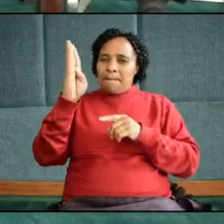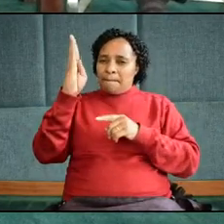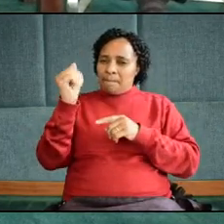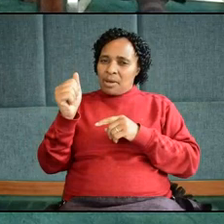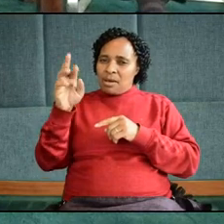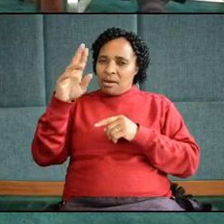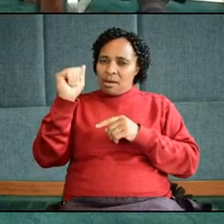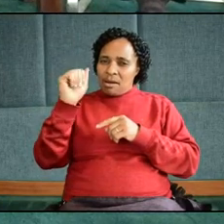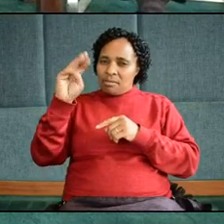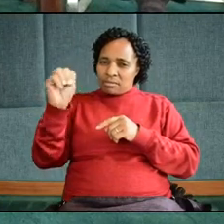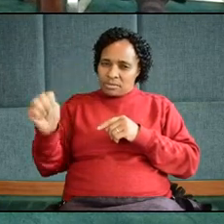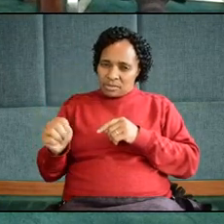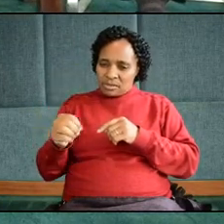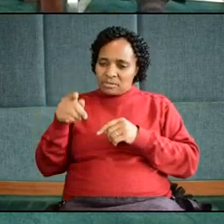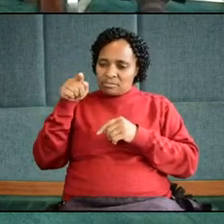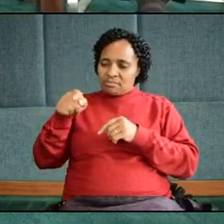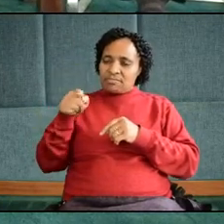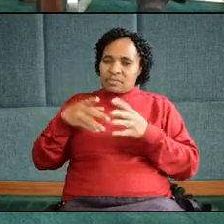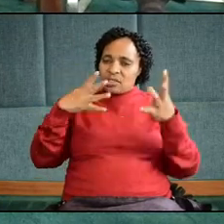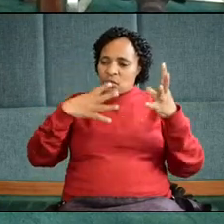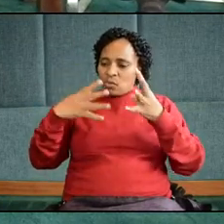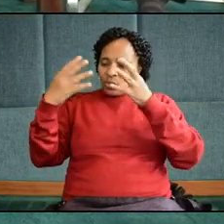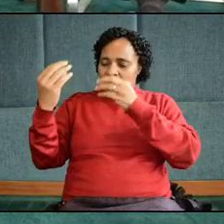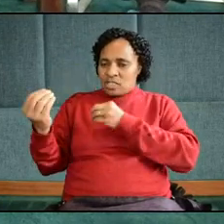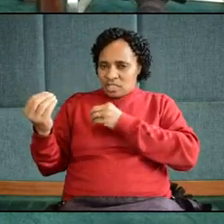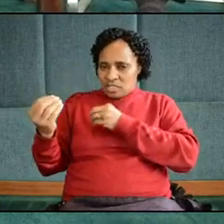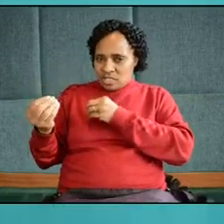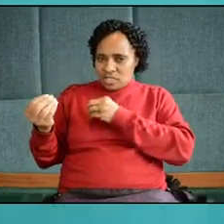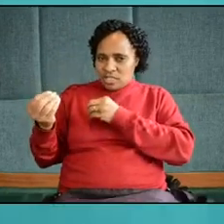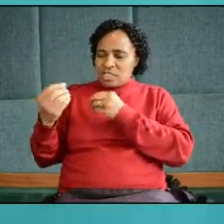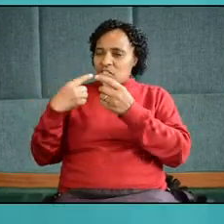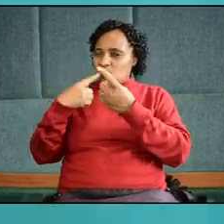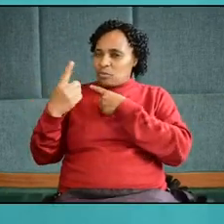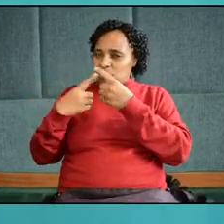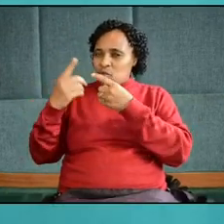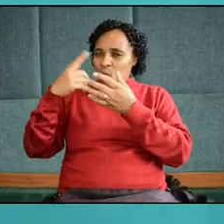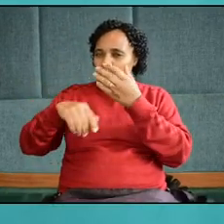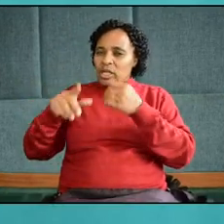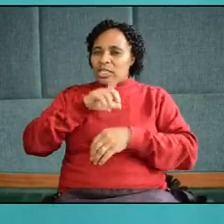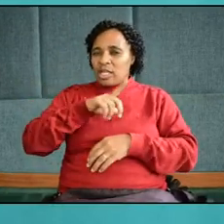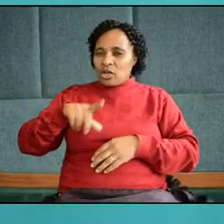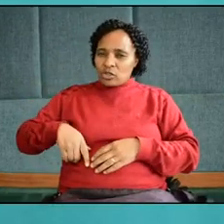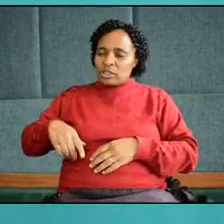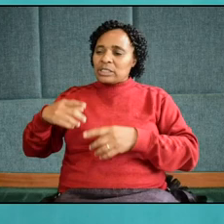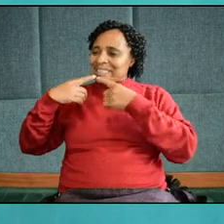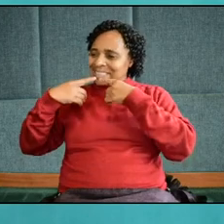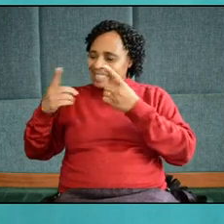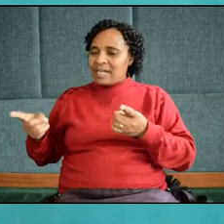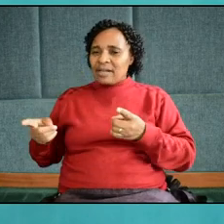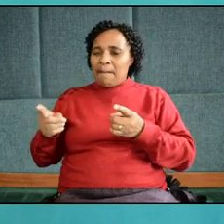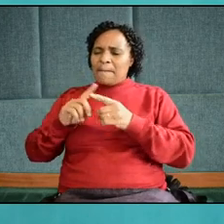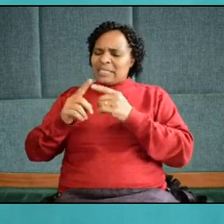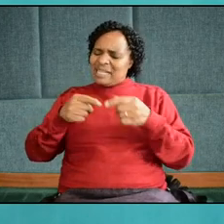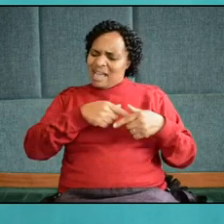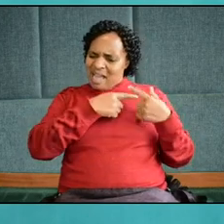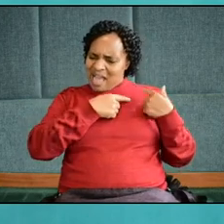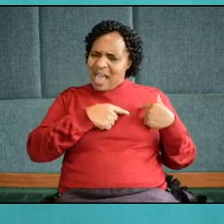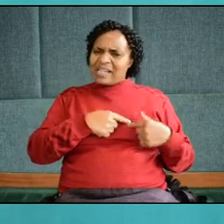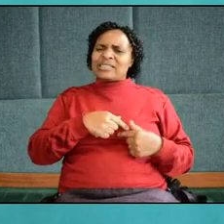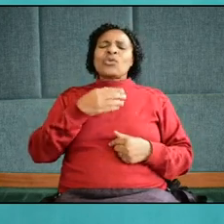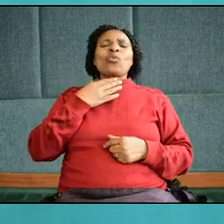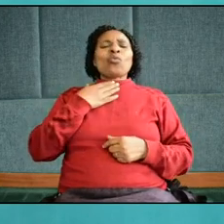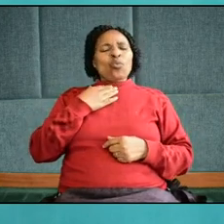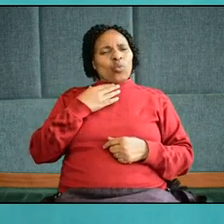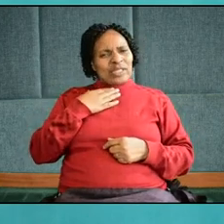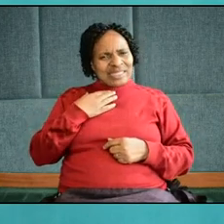he went, right? He went to, and he was going to speak what the Lord was going to tell him. But in his heart, he really